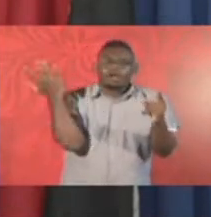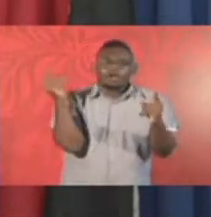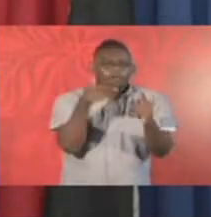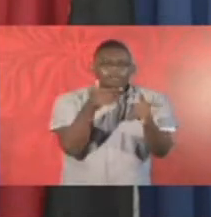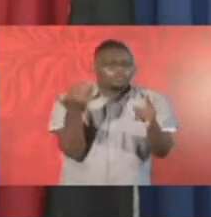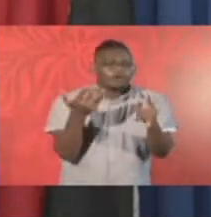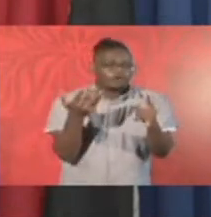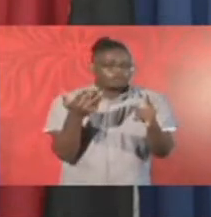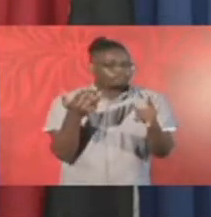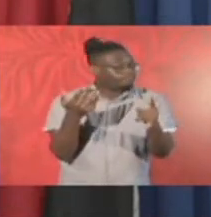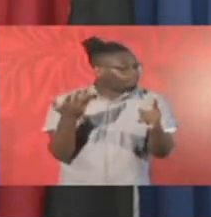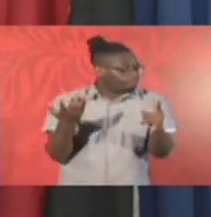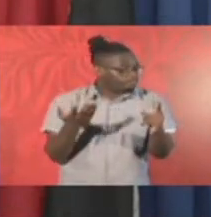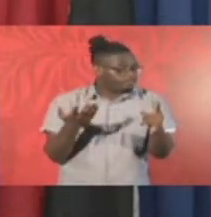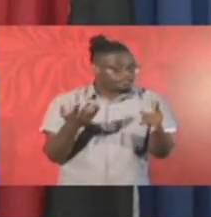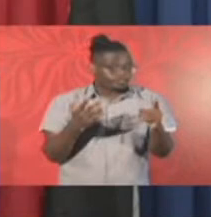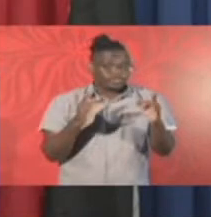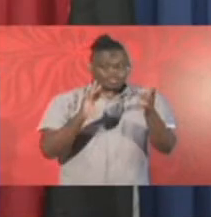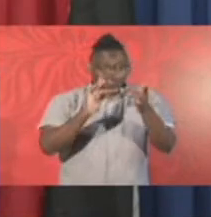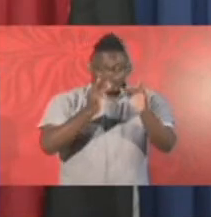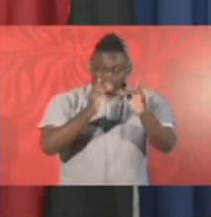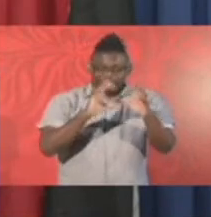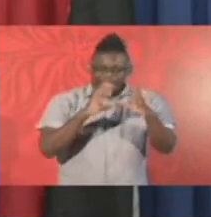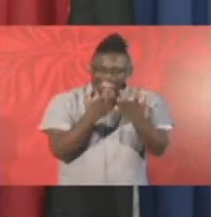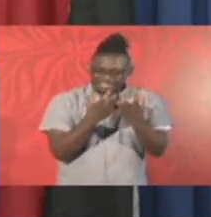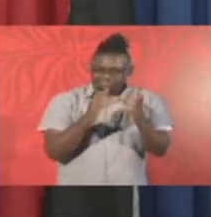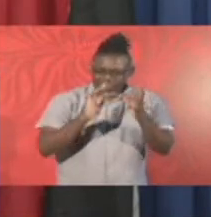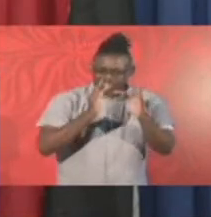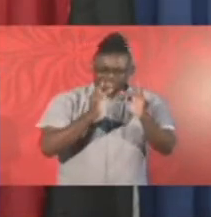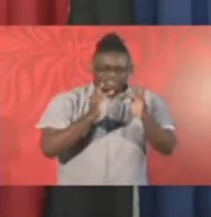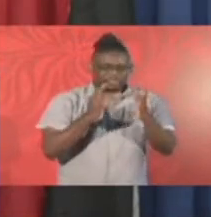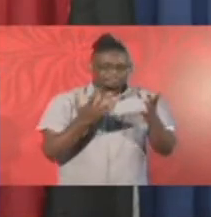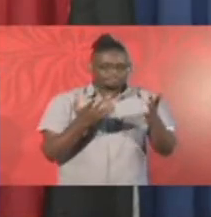Online lessons do not